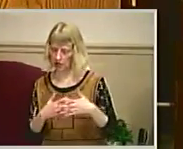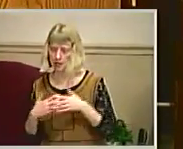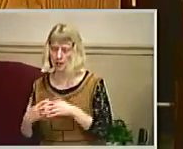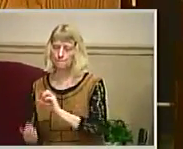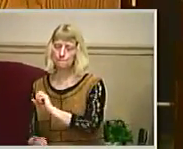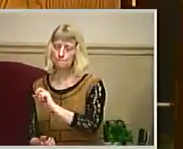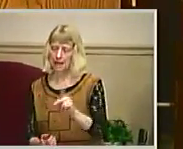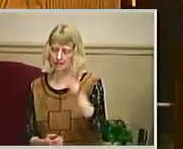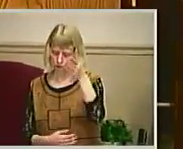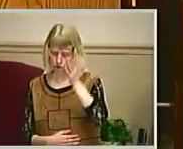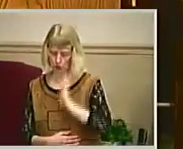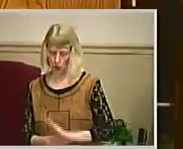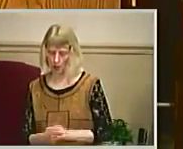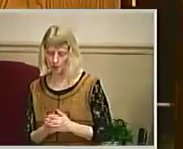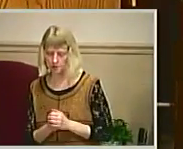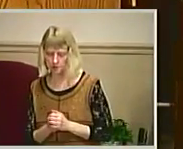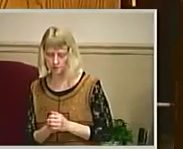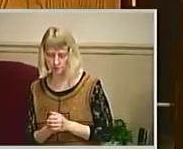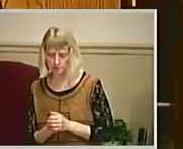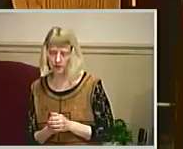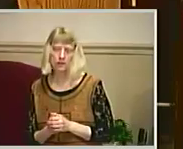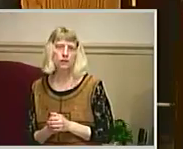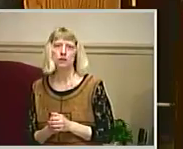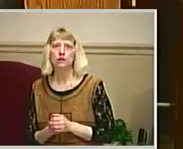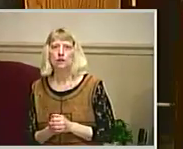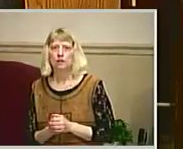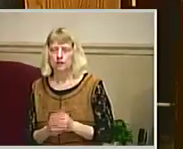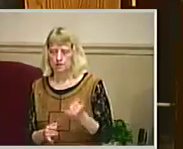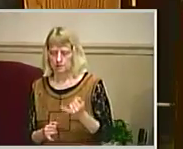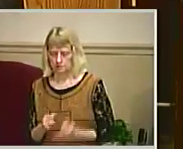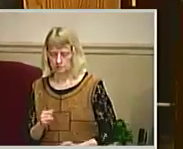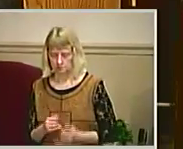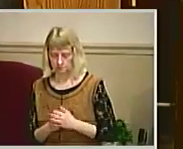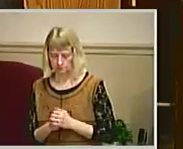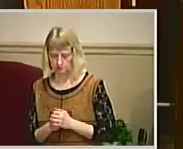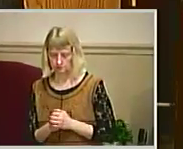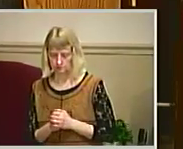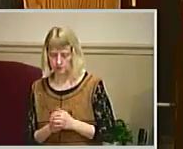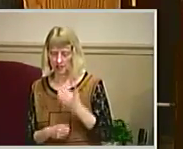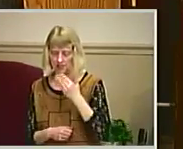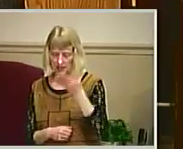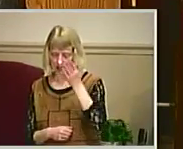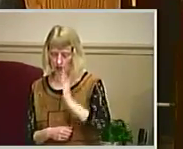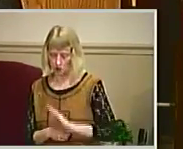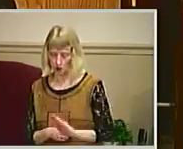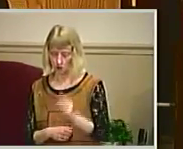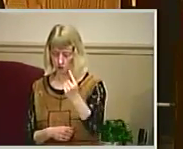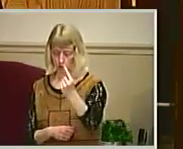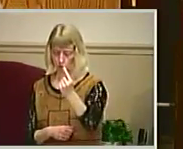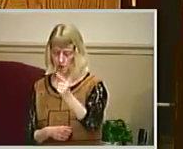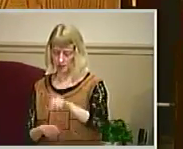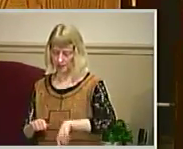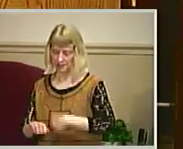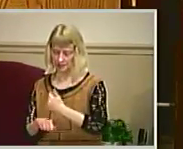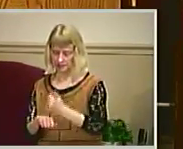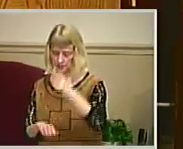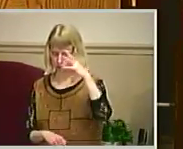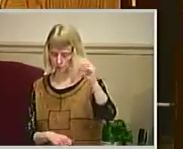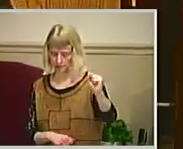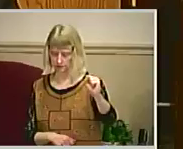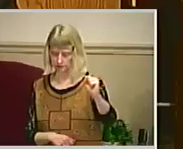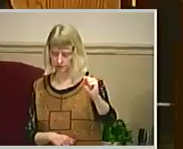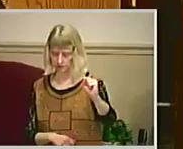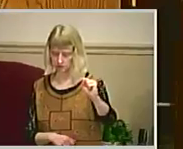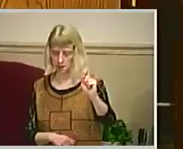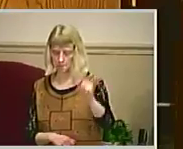turn back to God. And then finally, let's thank God for being the one who sets up presidents. And I want